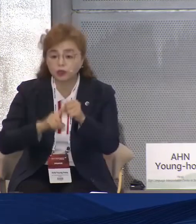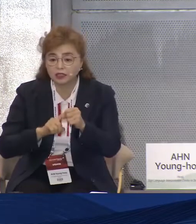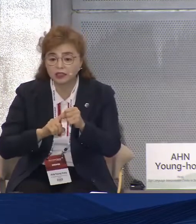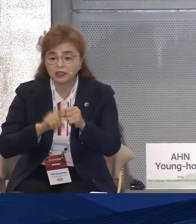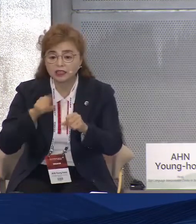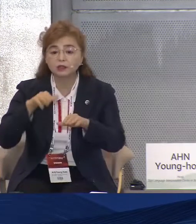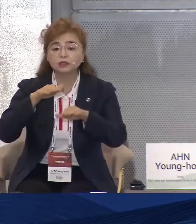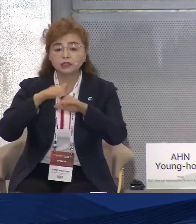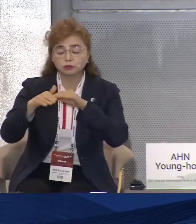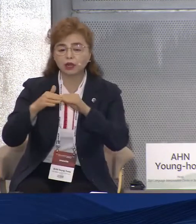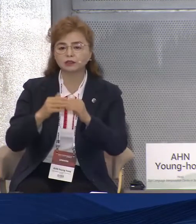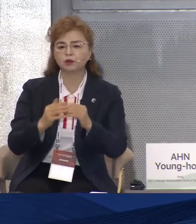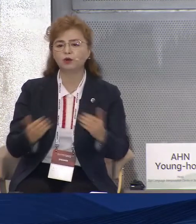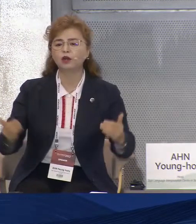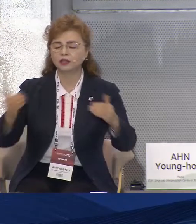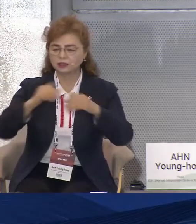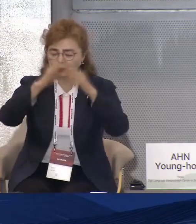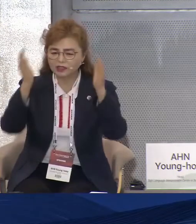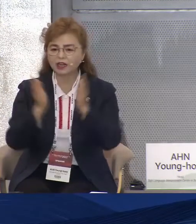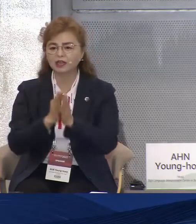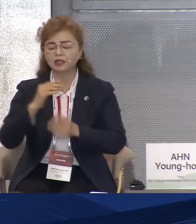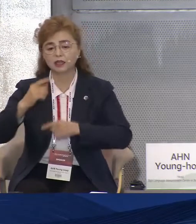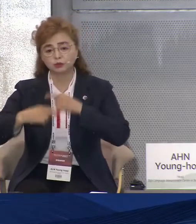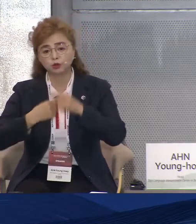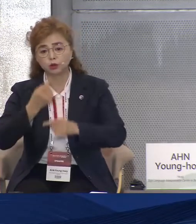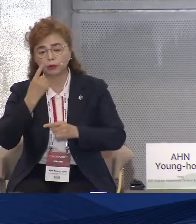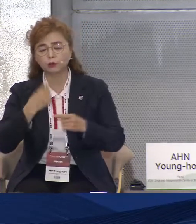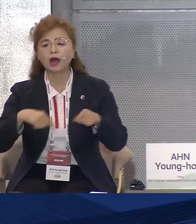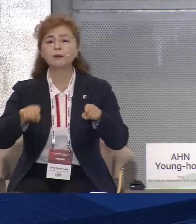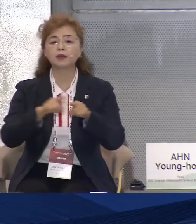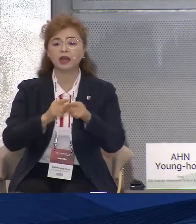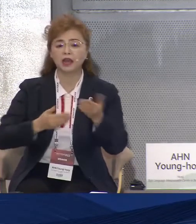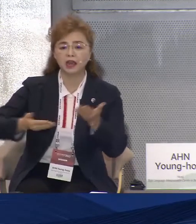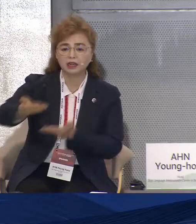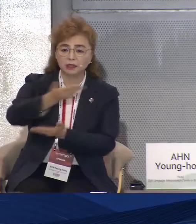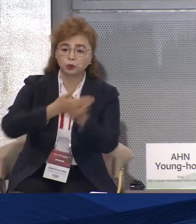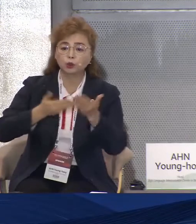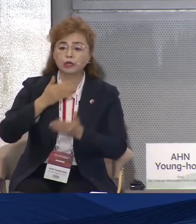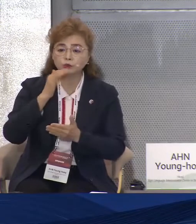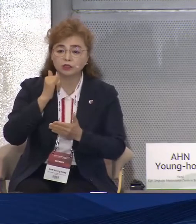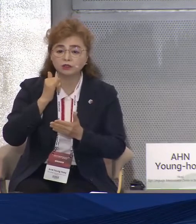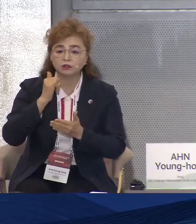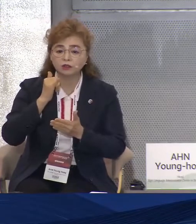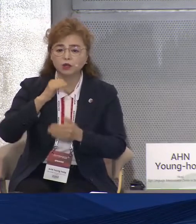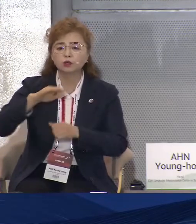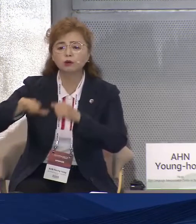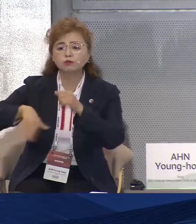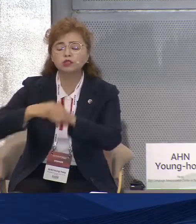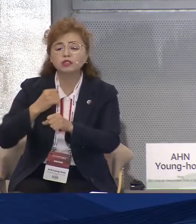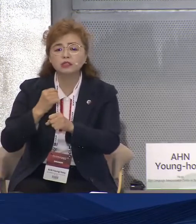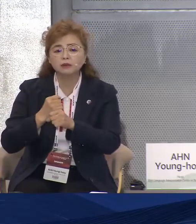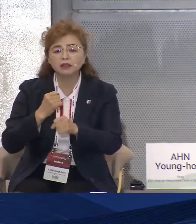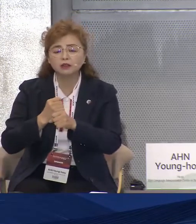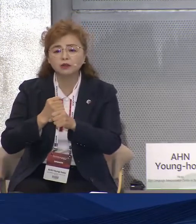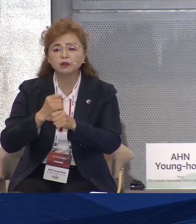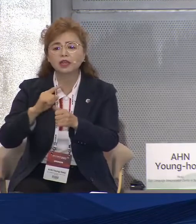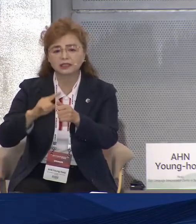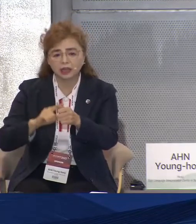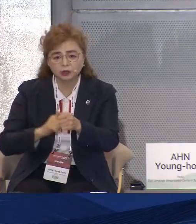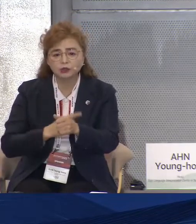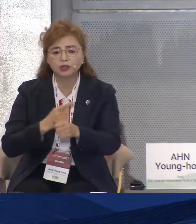all schools should be providing inclusive education for them. and make their